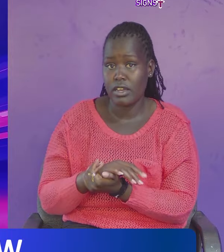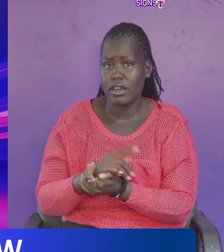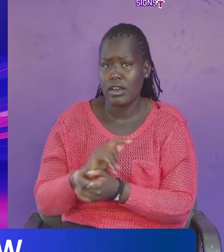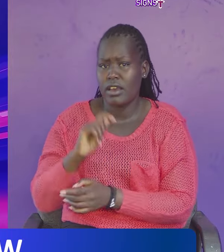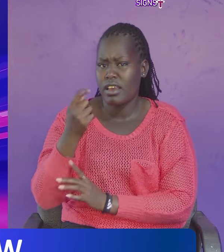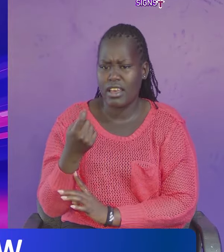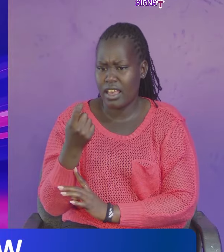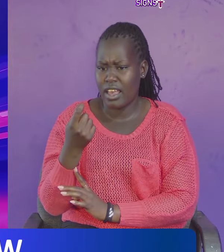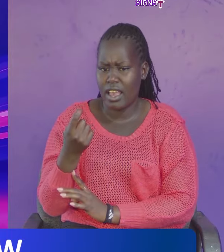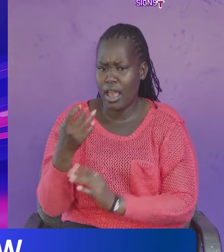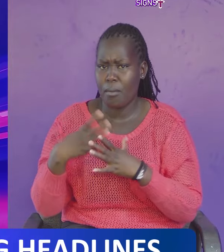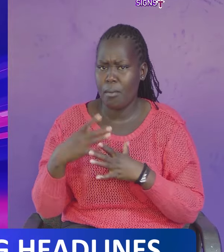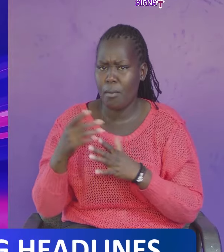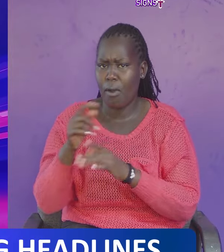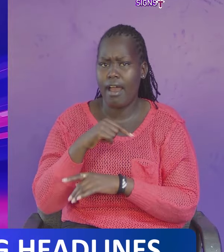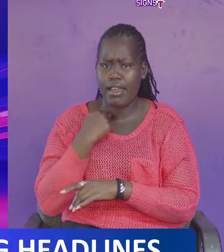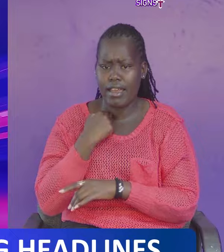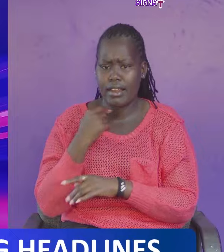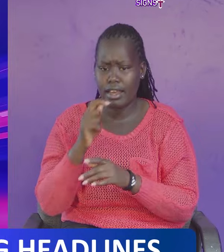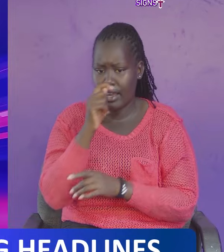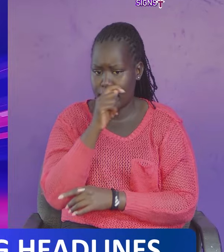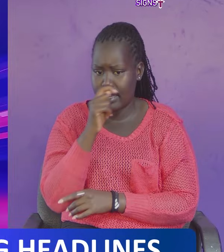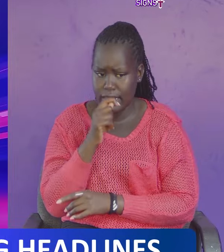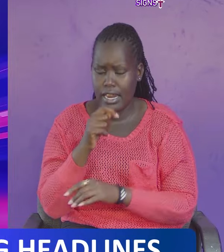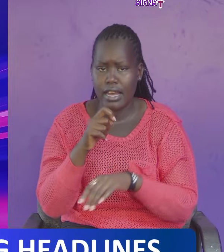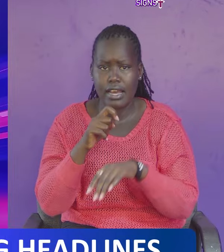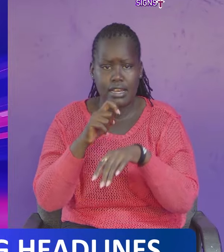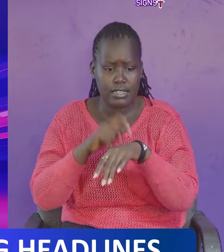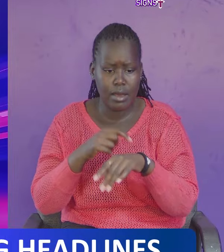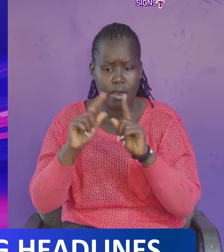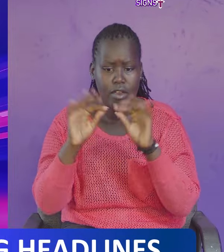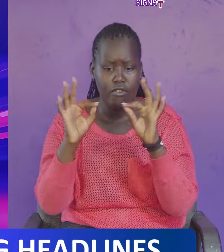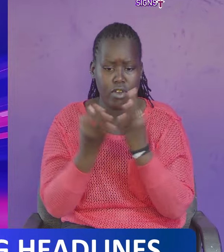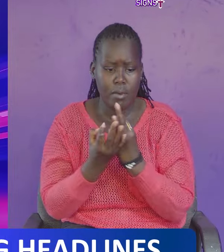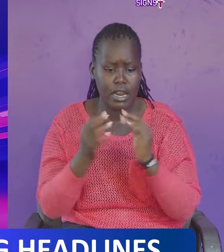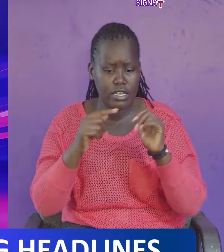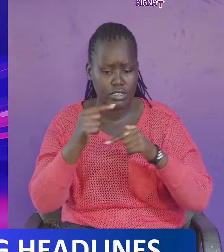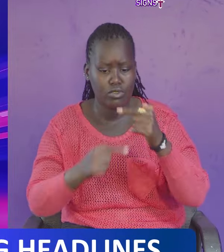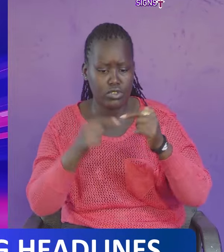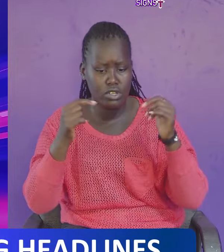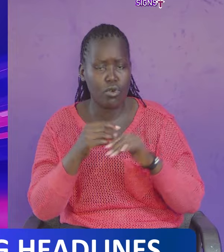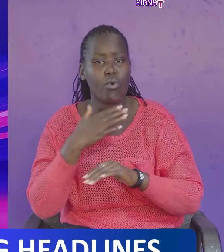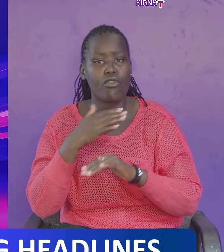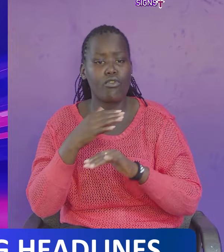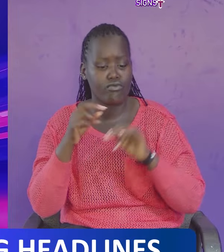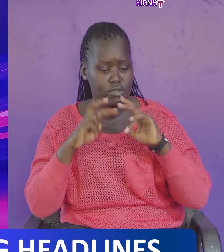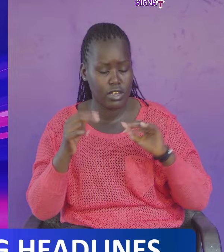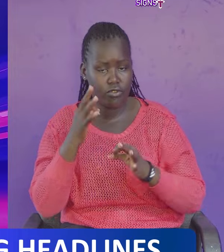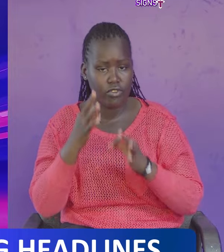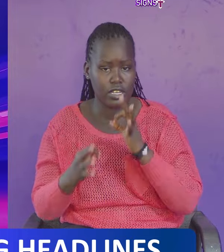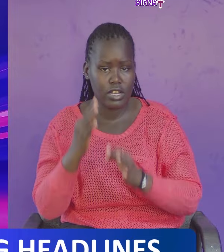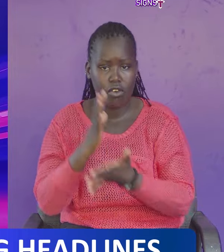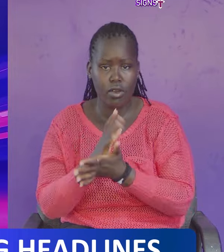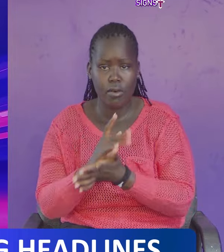in Tanzania as the family continues to seek justice. Now, the government has for the first time confirmed that a Kenyan